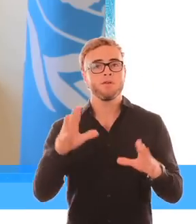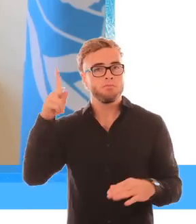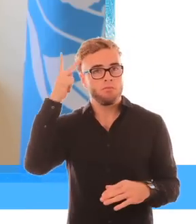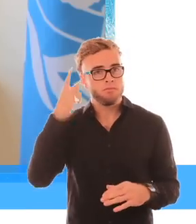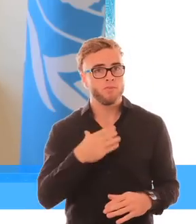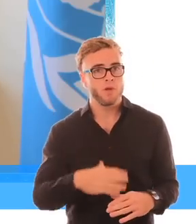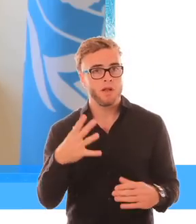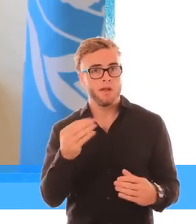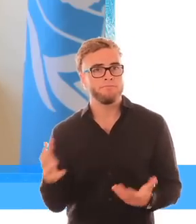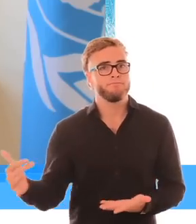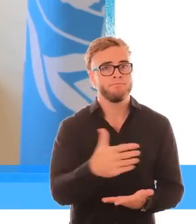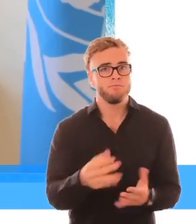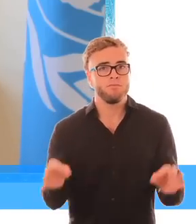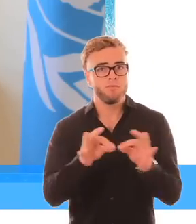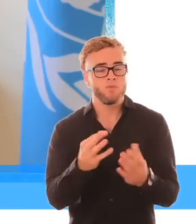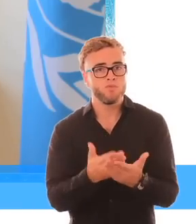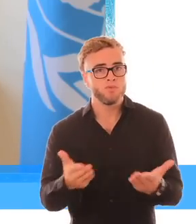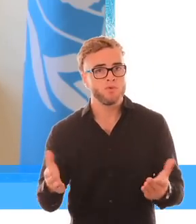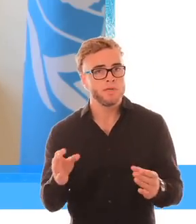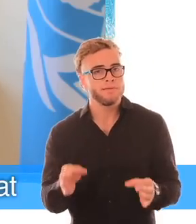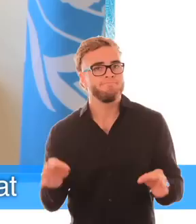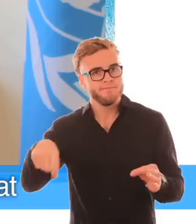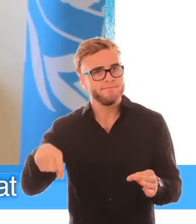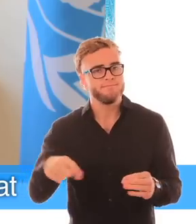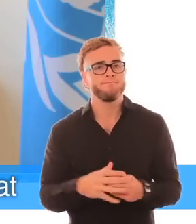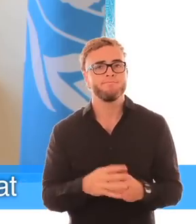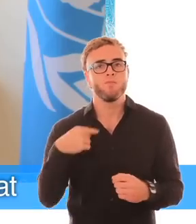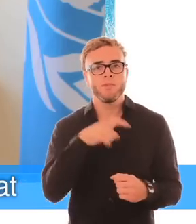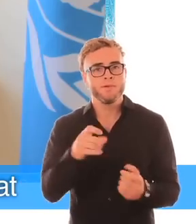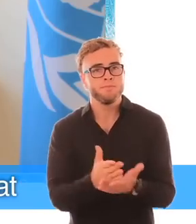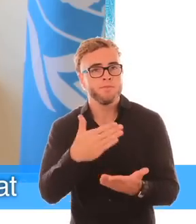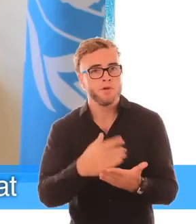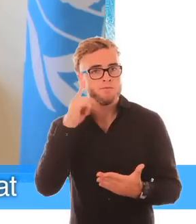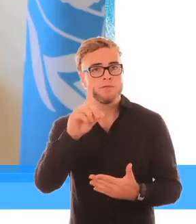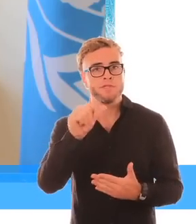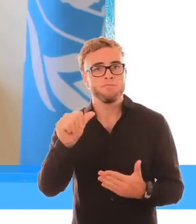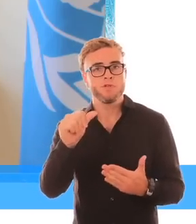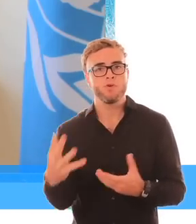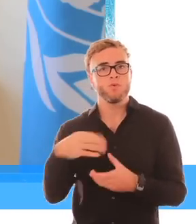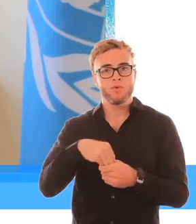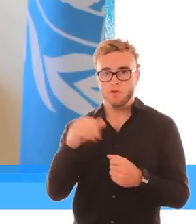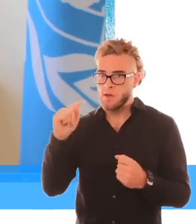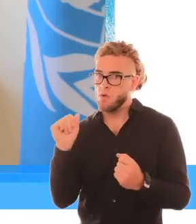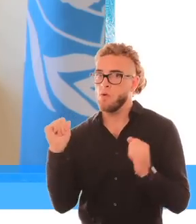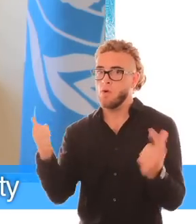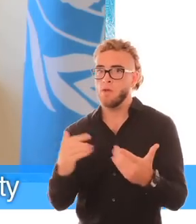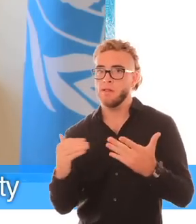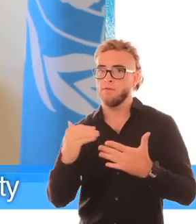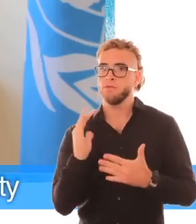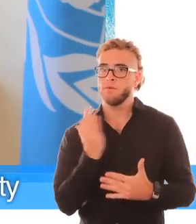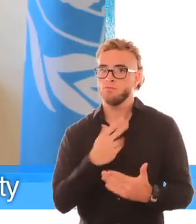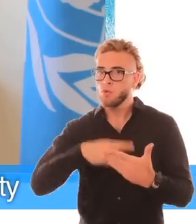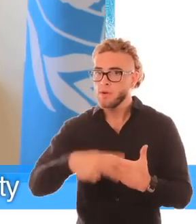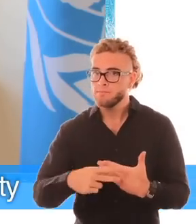adequate resources for mainstreaming is necessary. We need to budget for disability inclusion at all levels of our program cycle. Disability